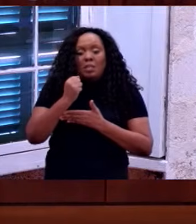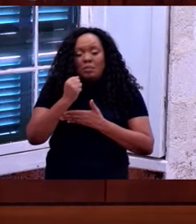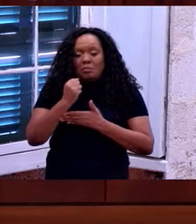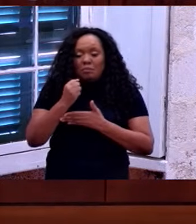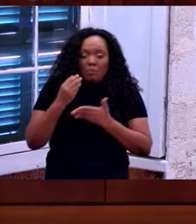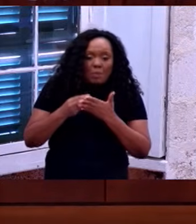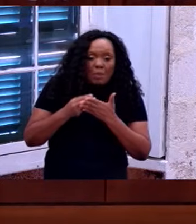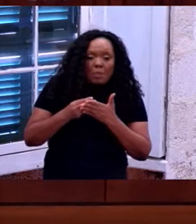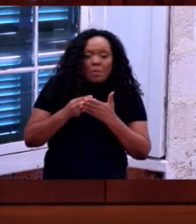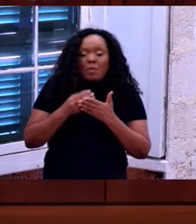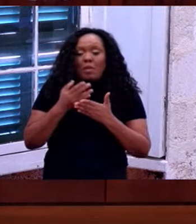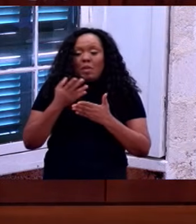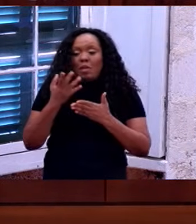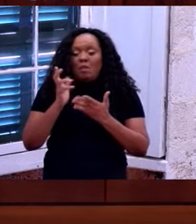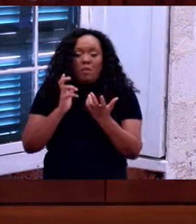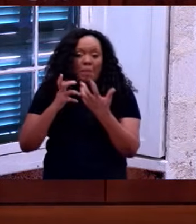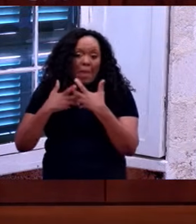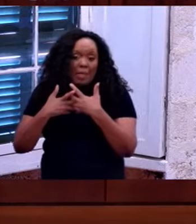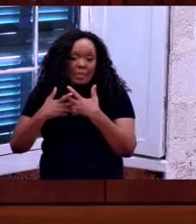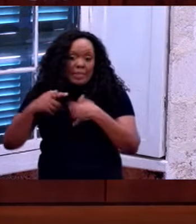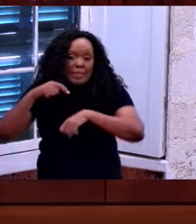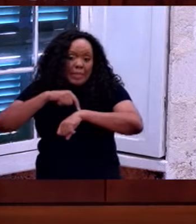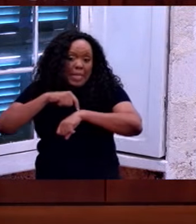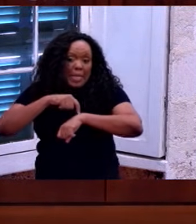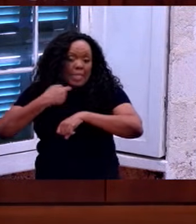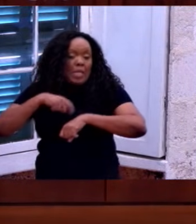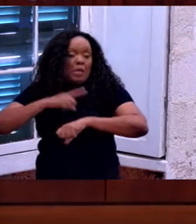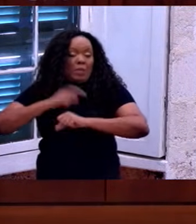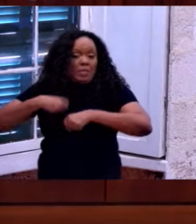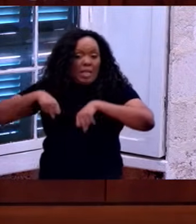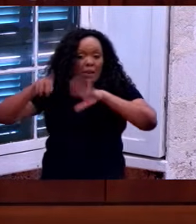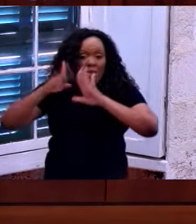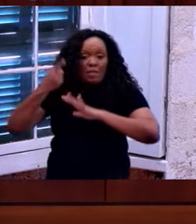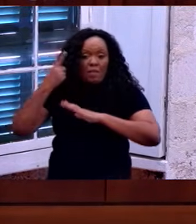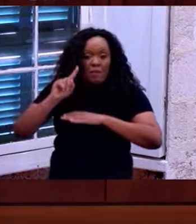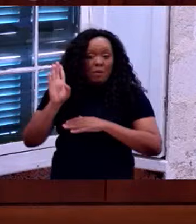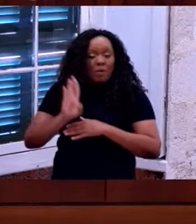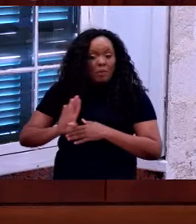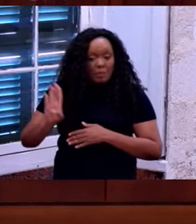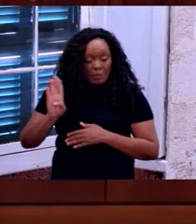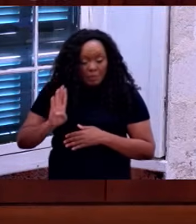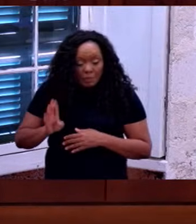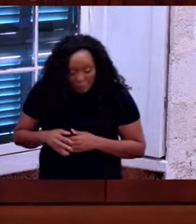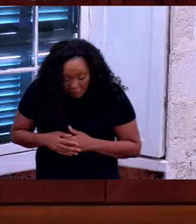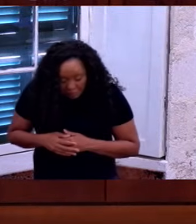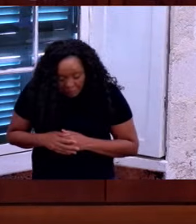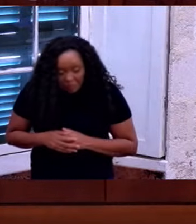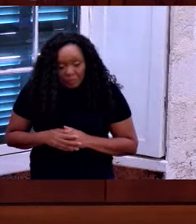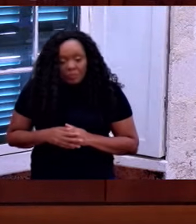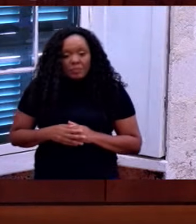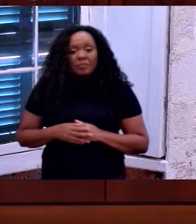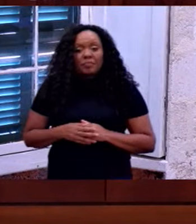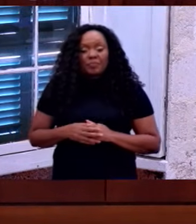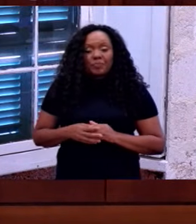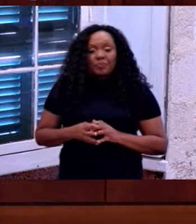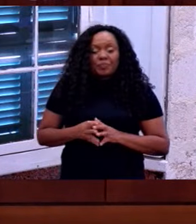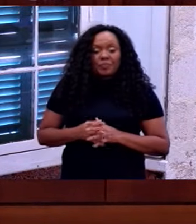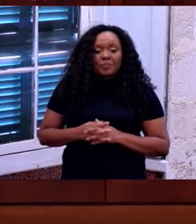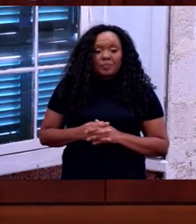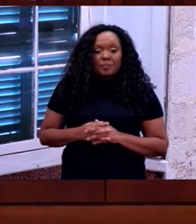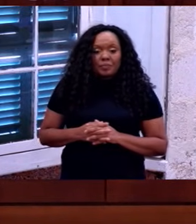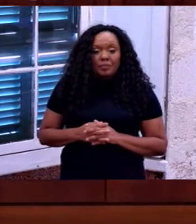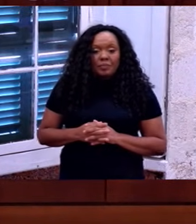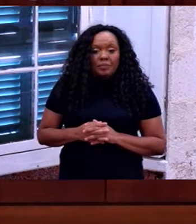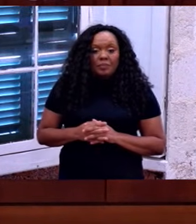country and their most productive years being given up in that service to our nation. Now, Mr.